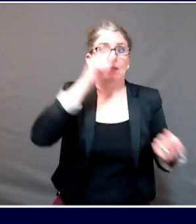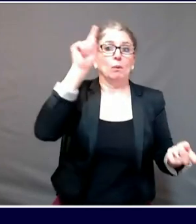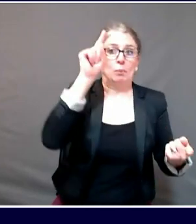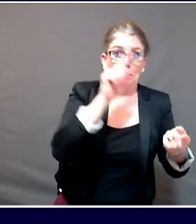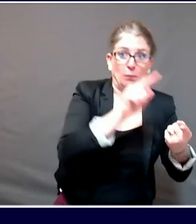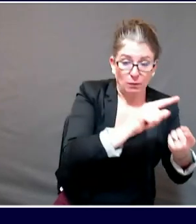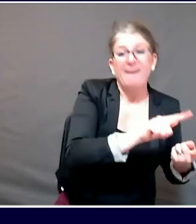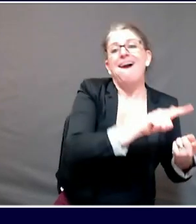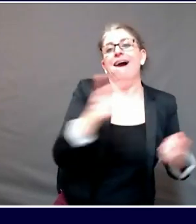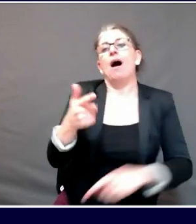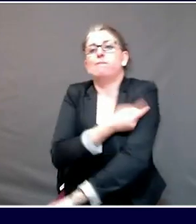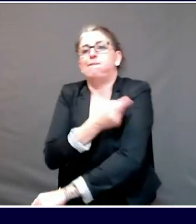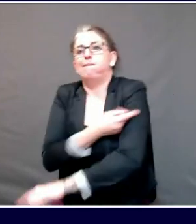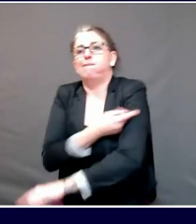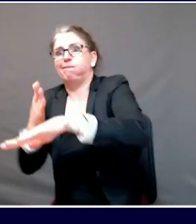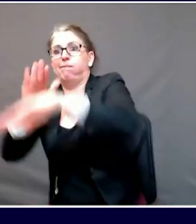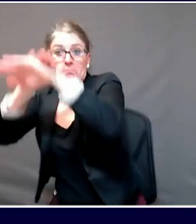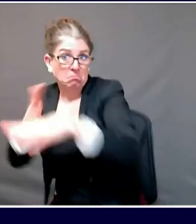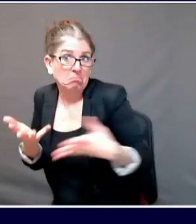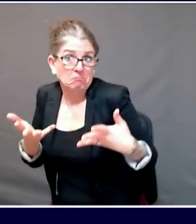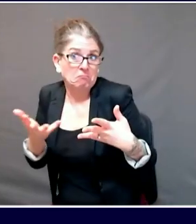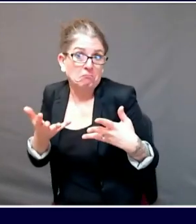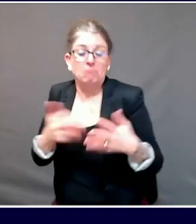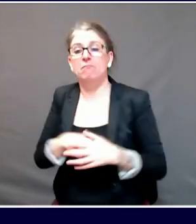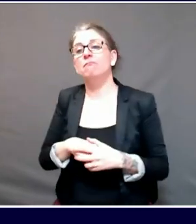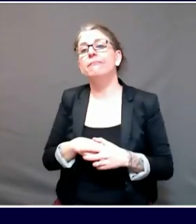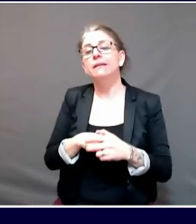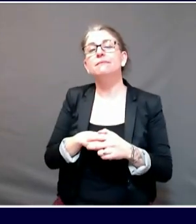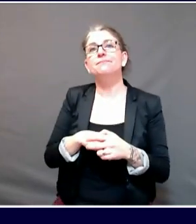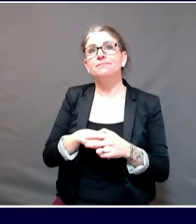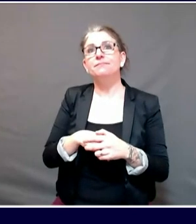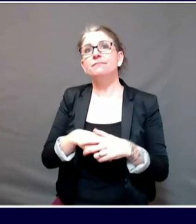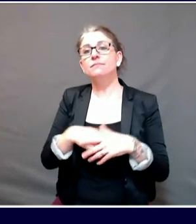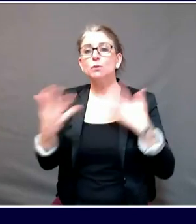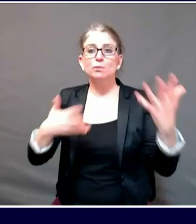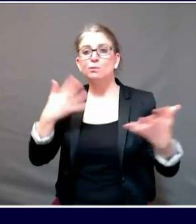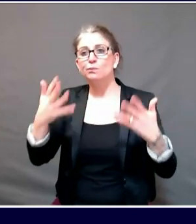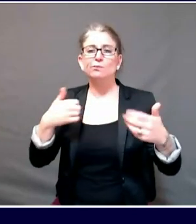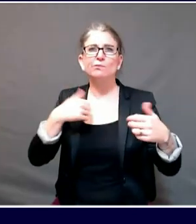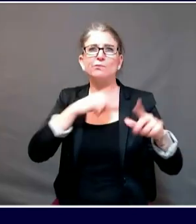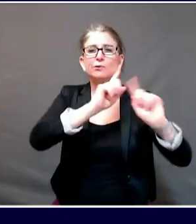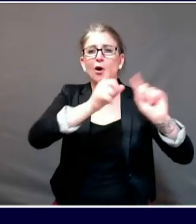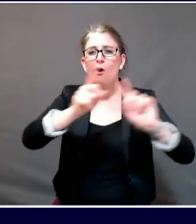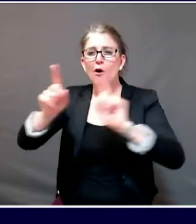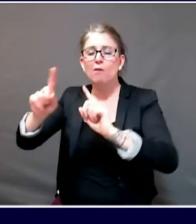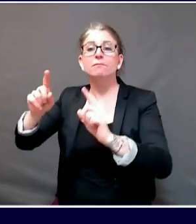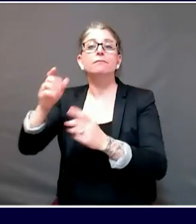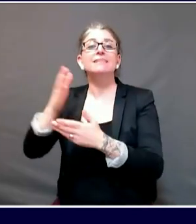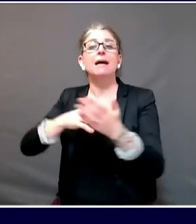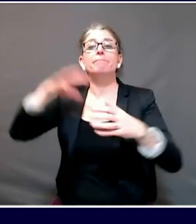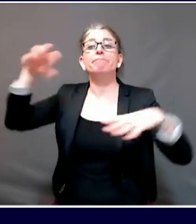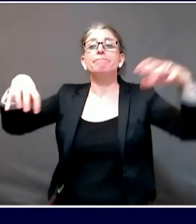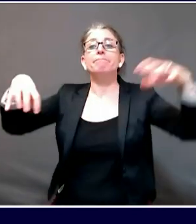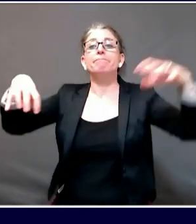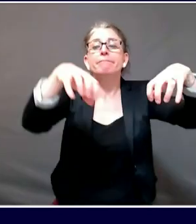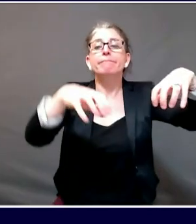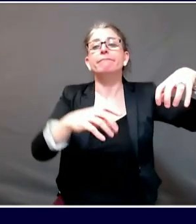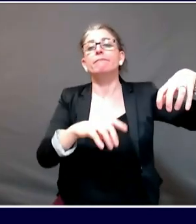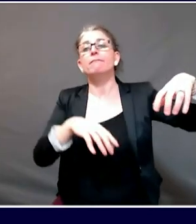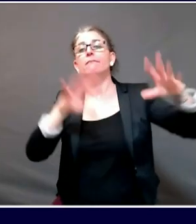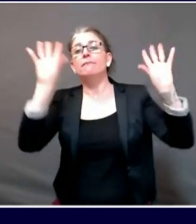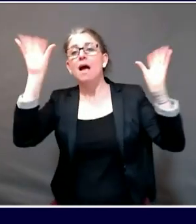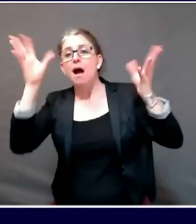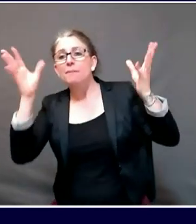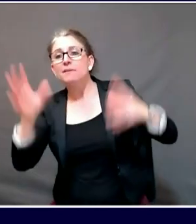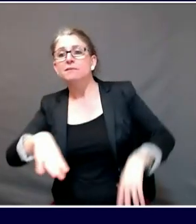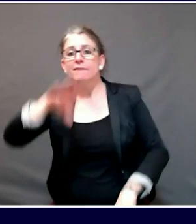fire departments across the state to see whether they have the capacity and the infrastructure to offer vaccine as well. As you